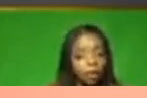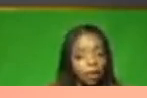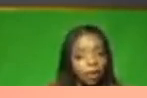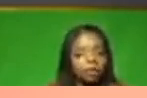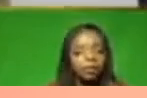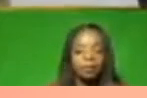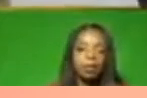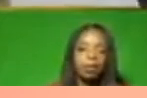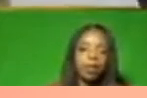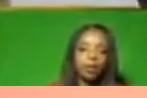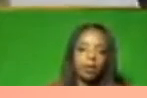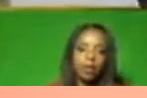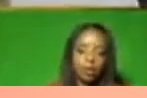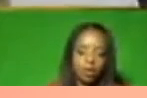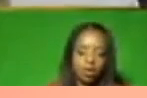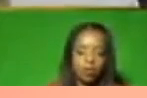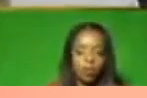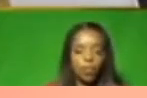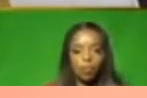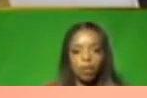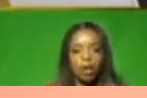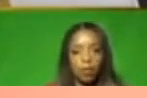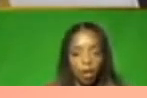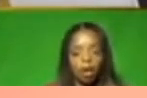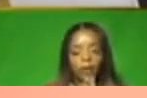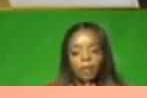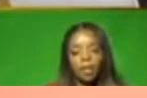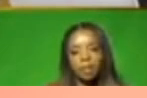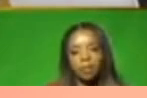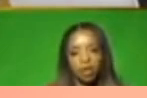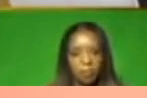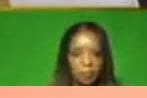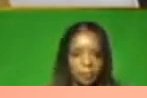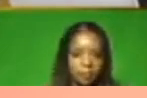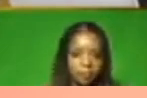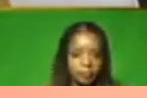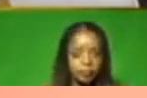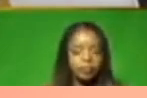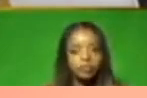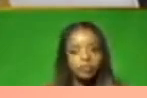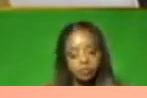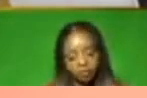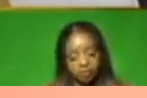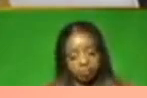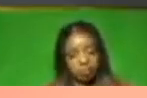the economy in the medium term. In addition to these reforms,